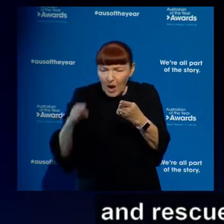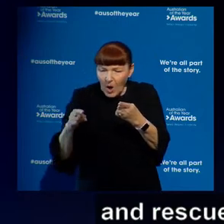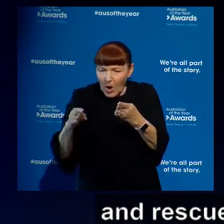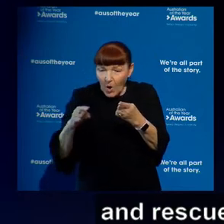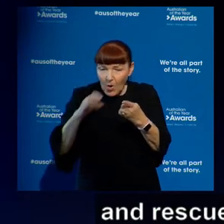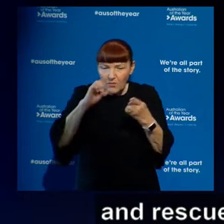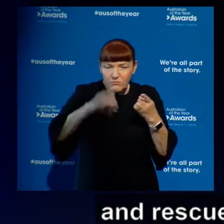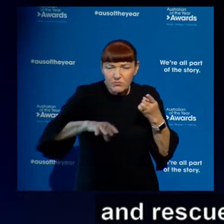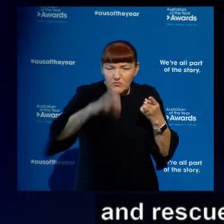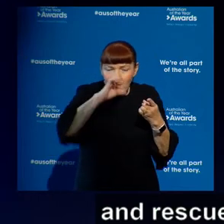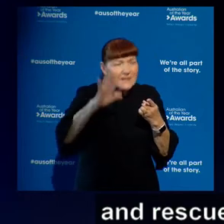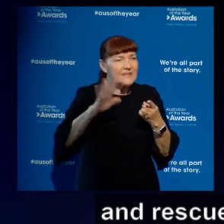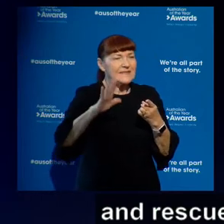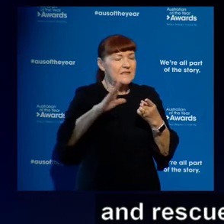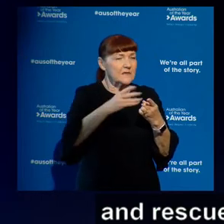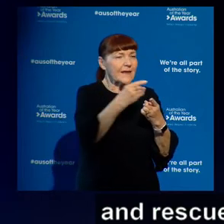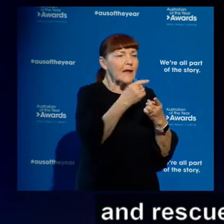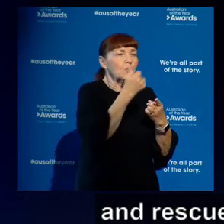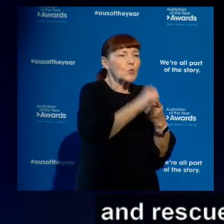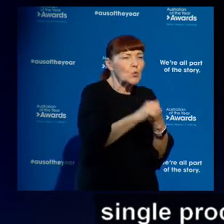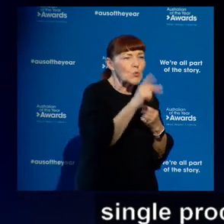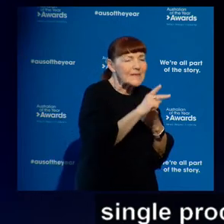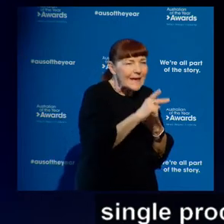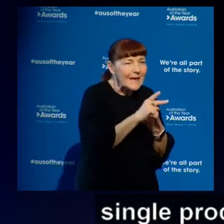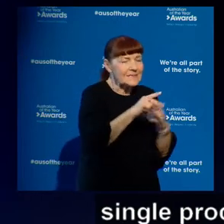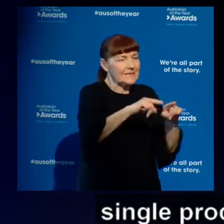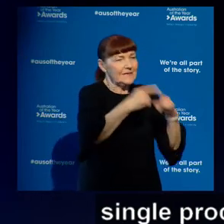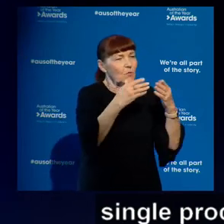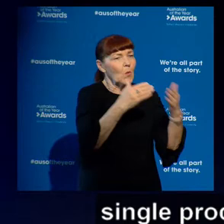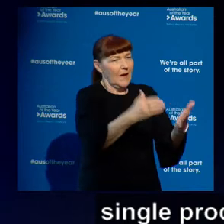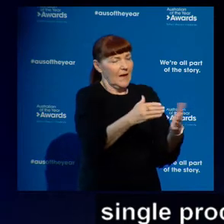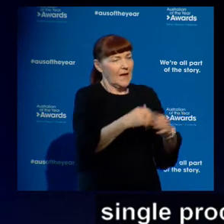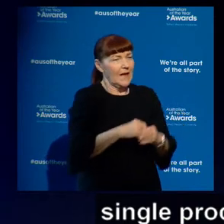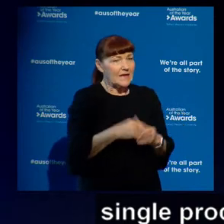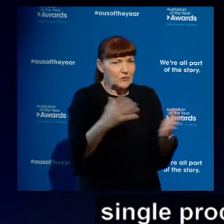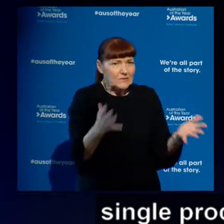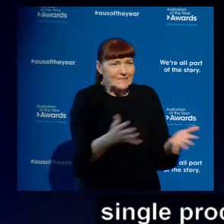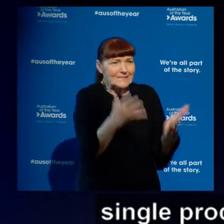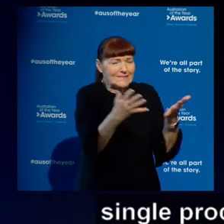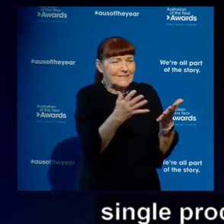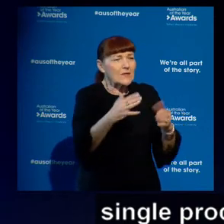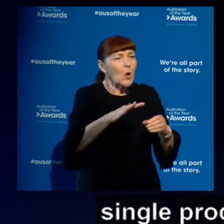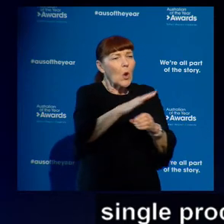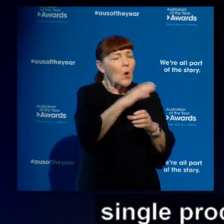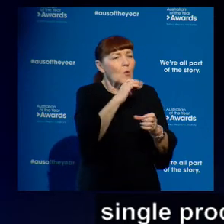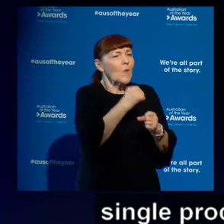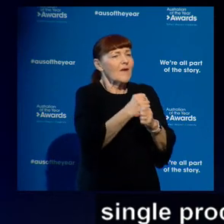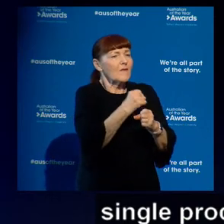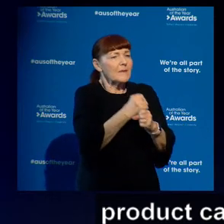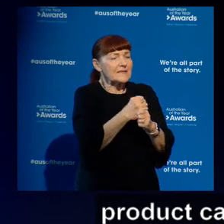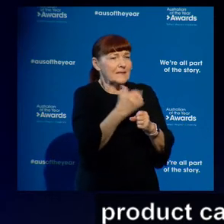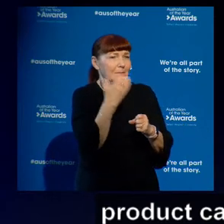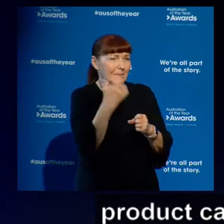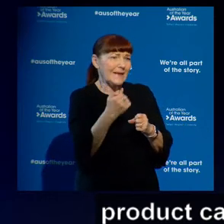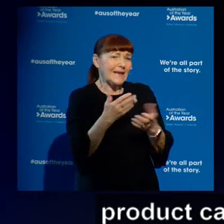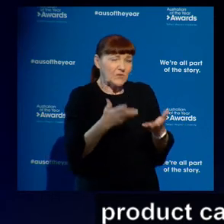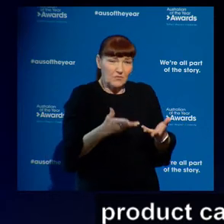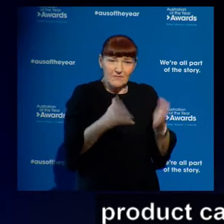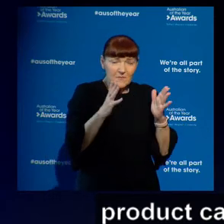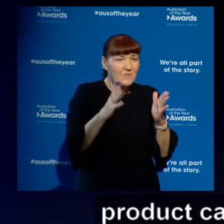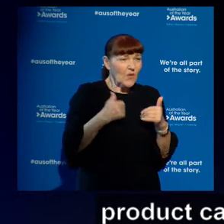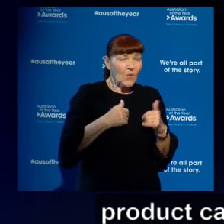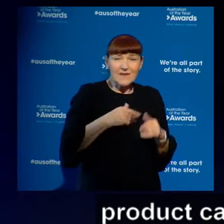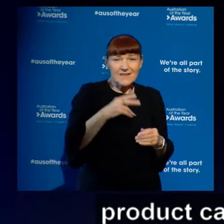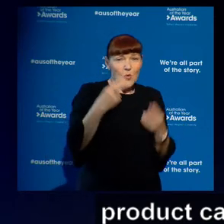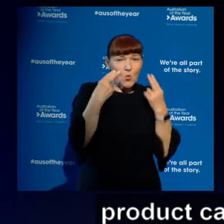can have a second life. But not only that, to inspire local governments to really understand that the will is there. We're just regular